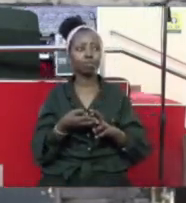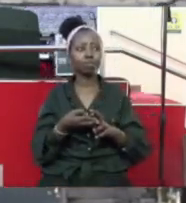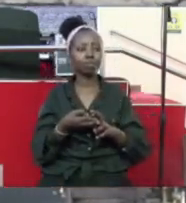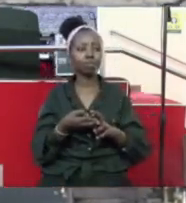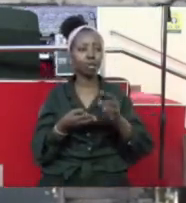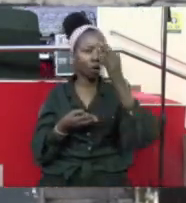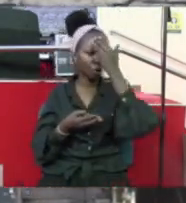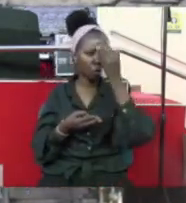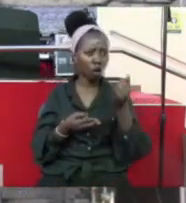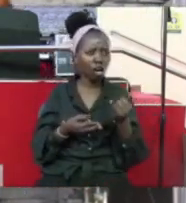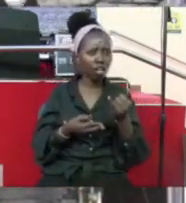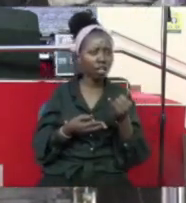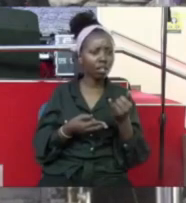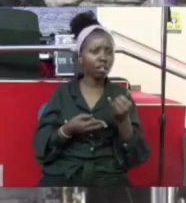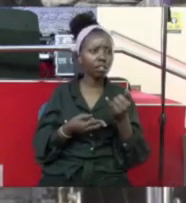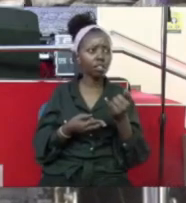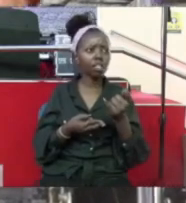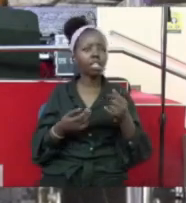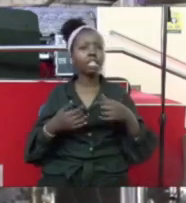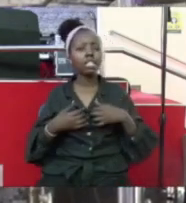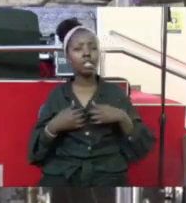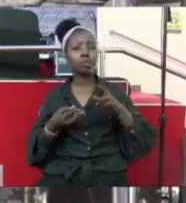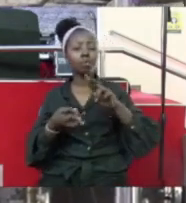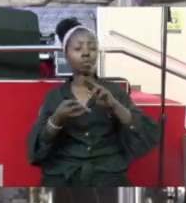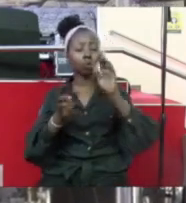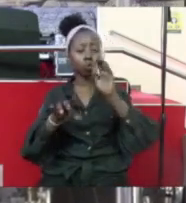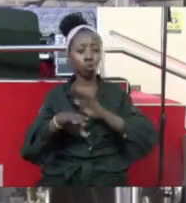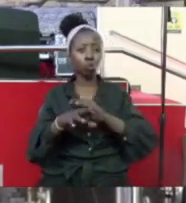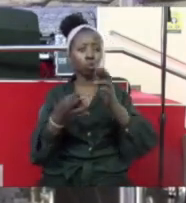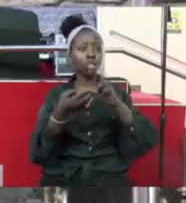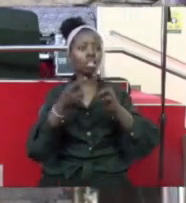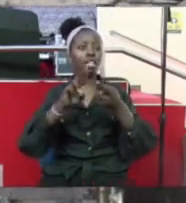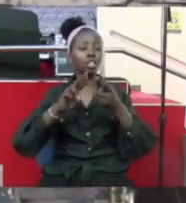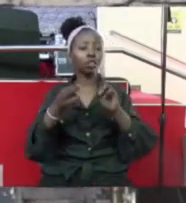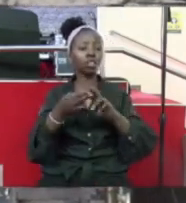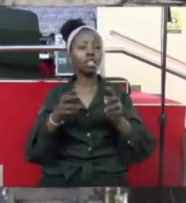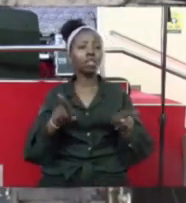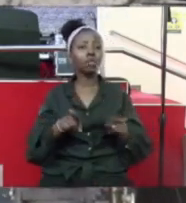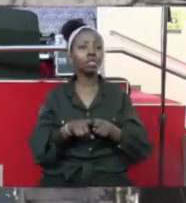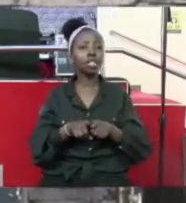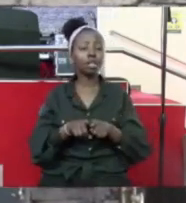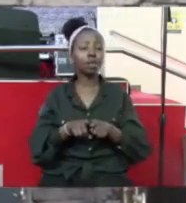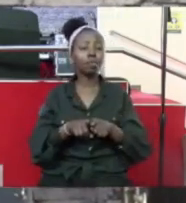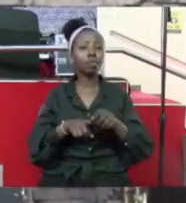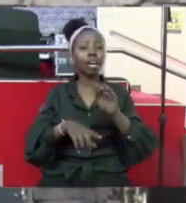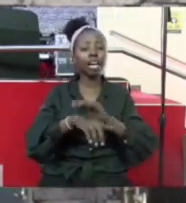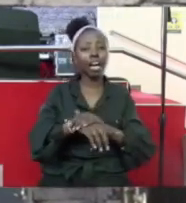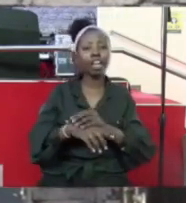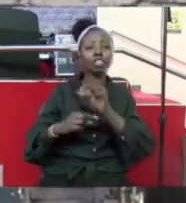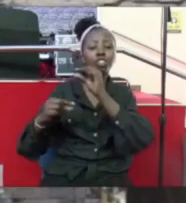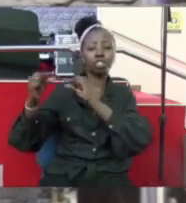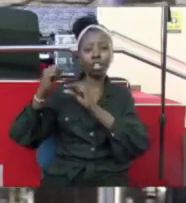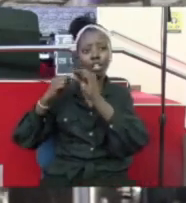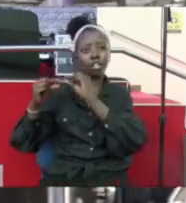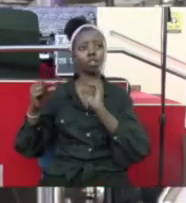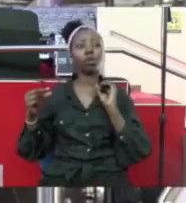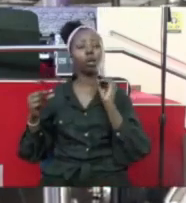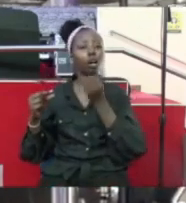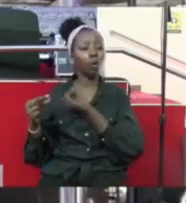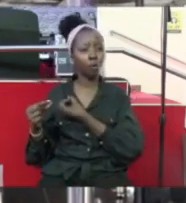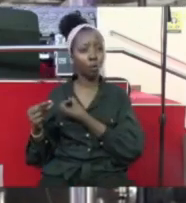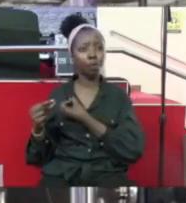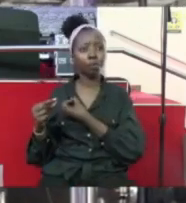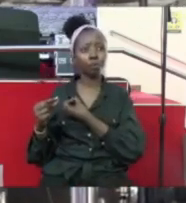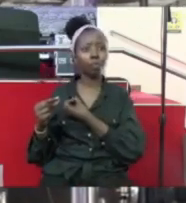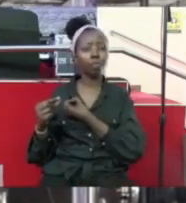Because it will not only affect us, but it will also affect our generation. Kwa sababu haitatuadhiri sisi pekee, lakini itaadhiri pia vizazi.